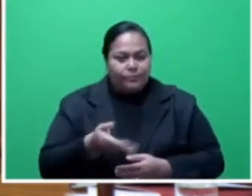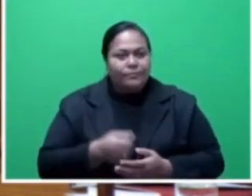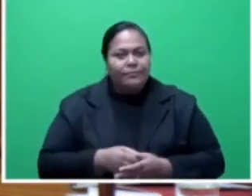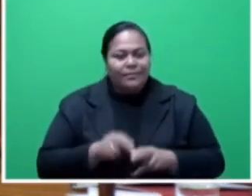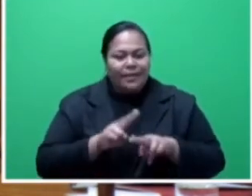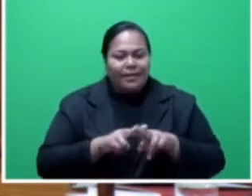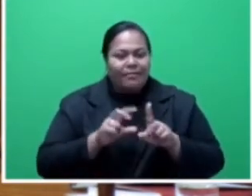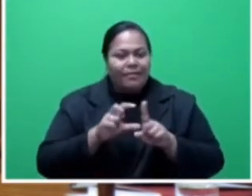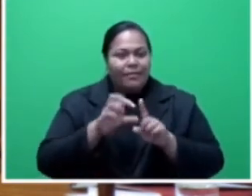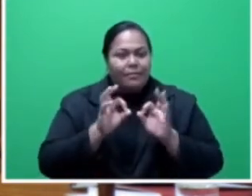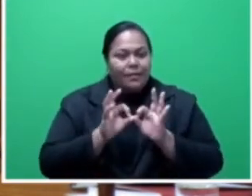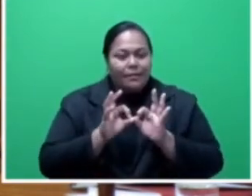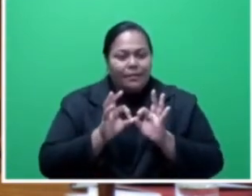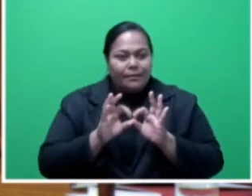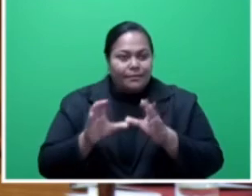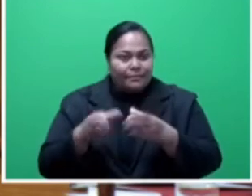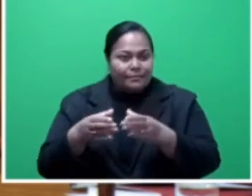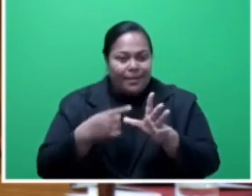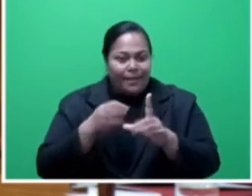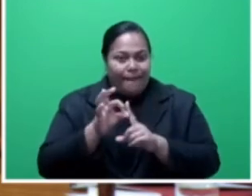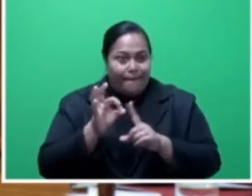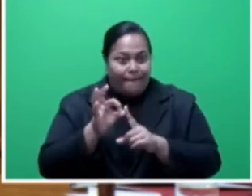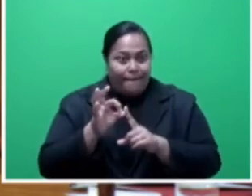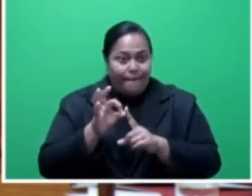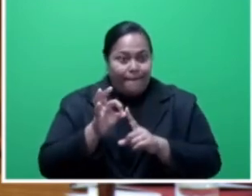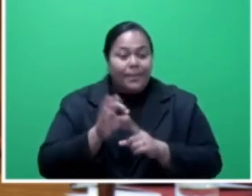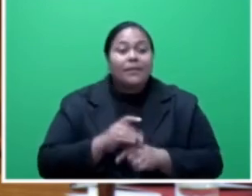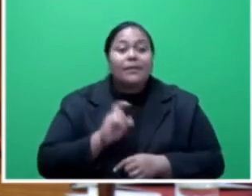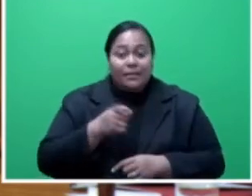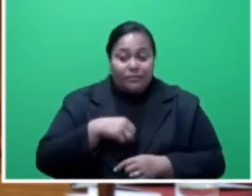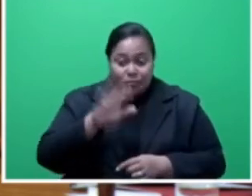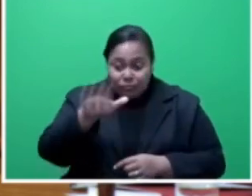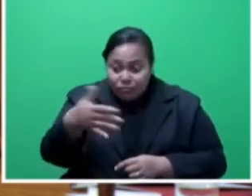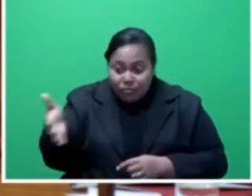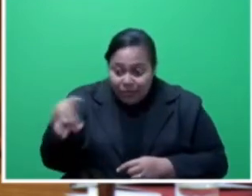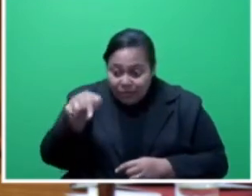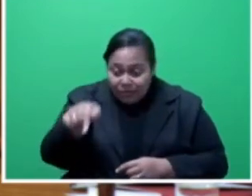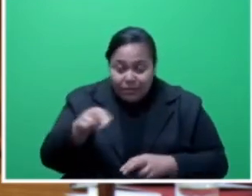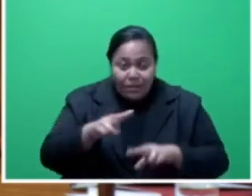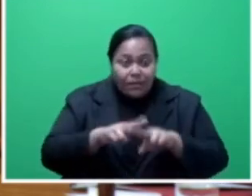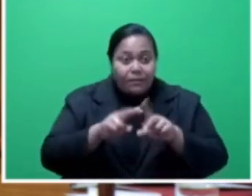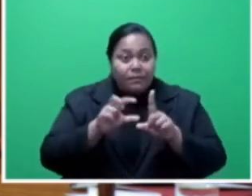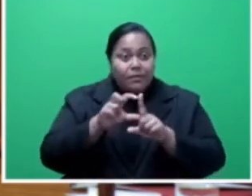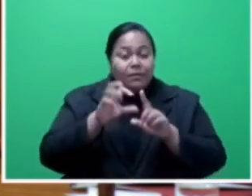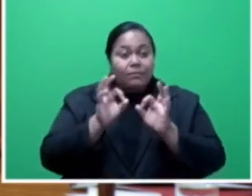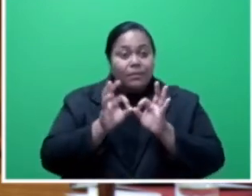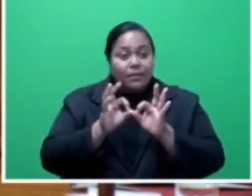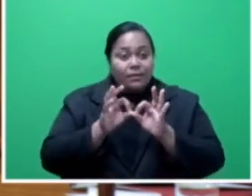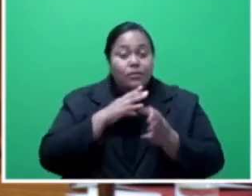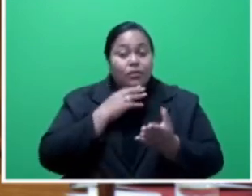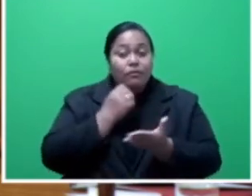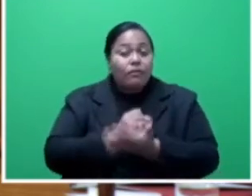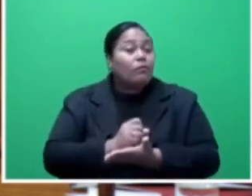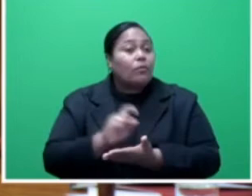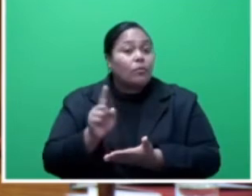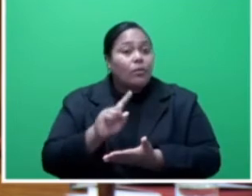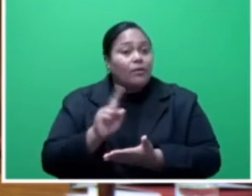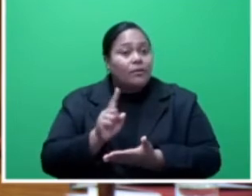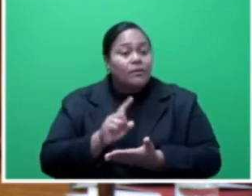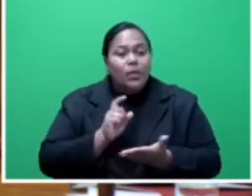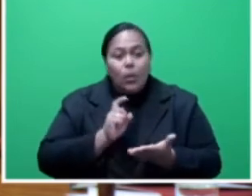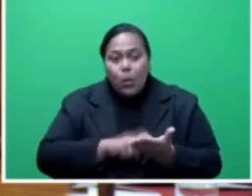read the information that confirms FDB's role and its position in the development of our